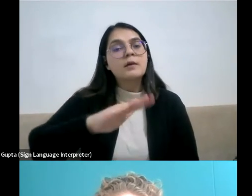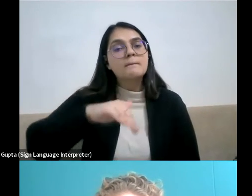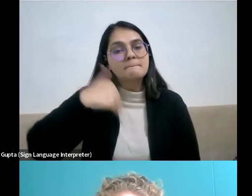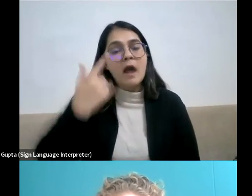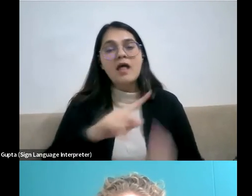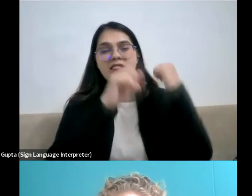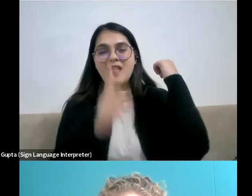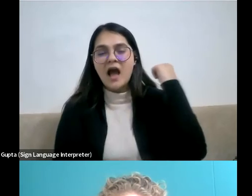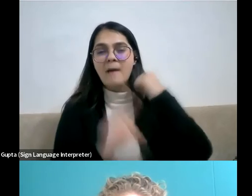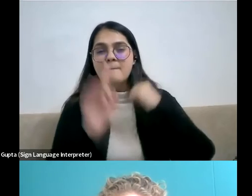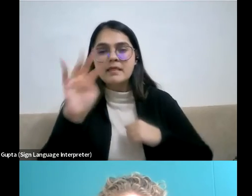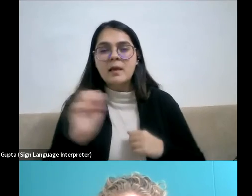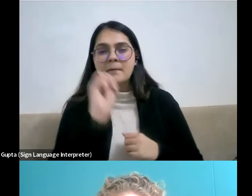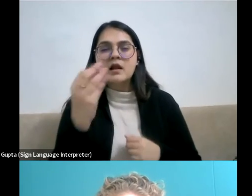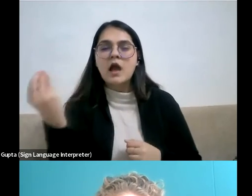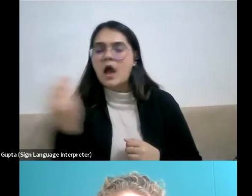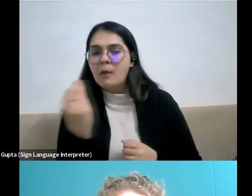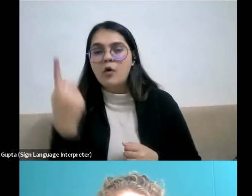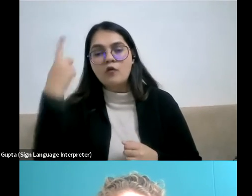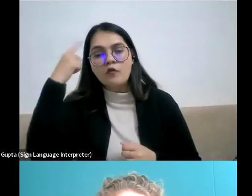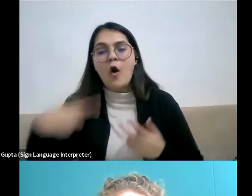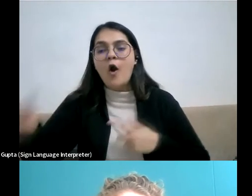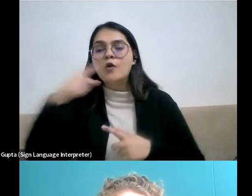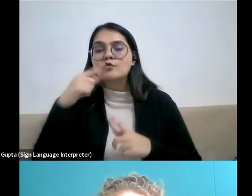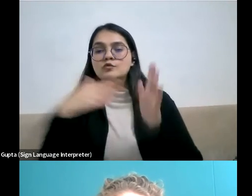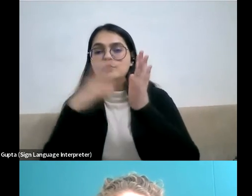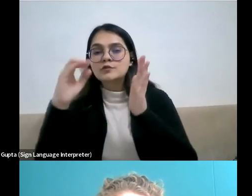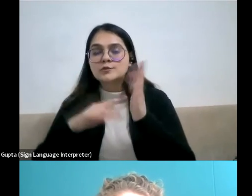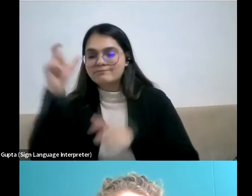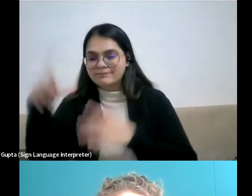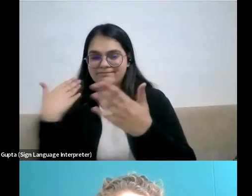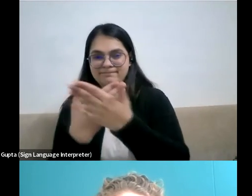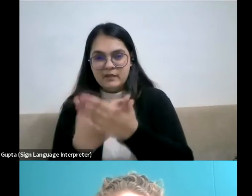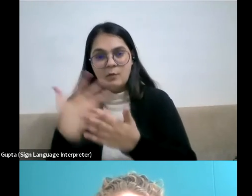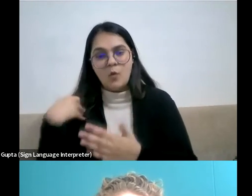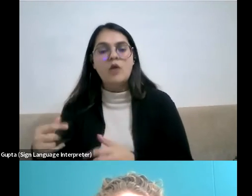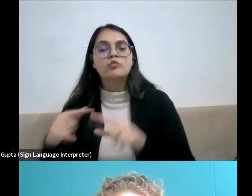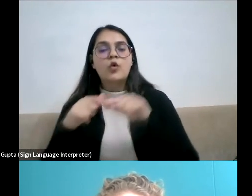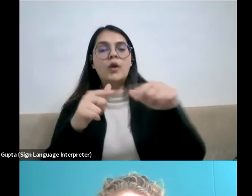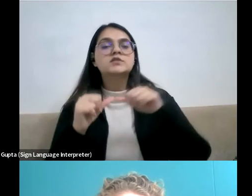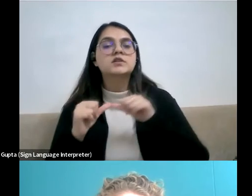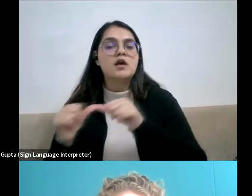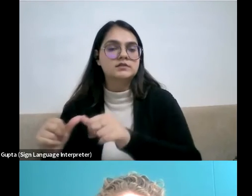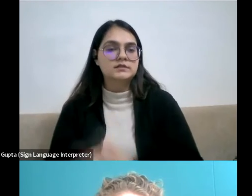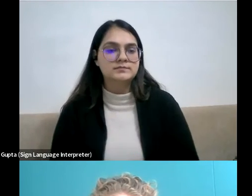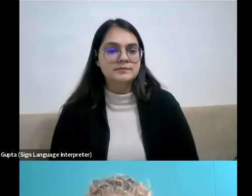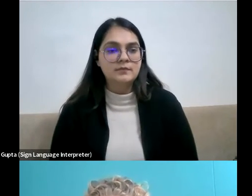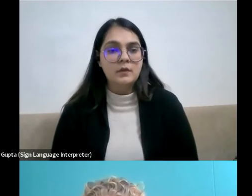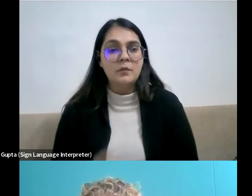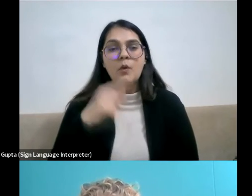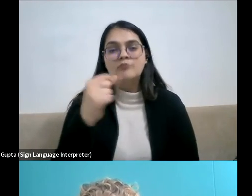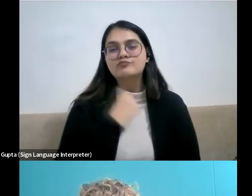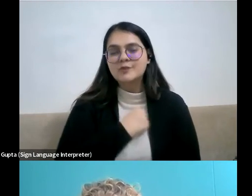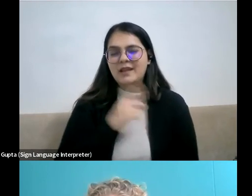last 15 minutes or so for audience Q&A. So with that, I'll hand it over to, and yeah, one other thing I will say, sorry